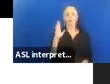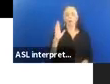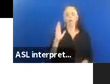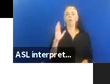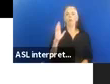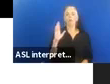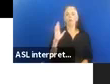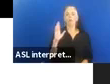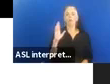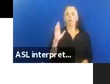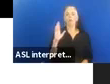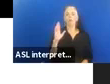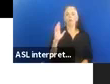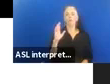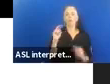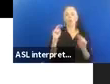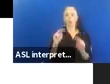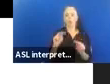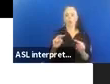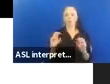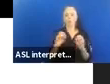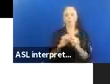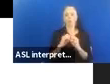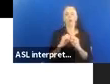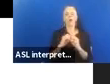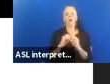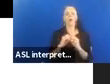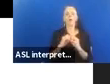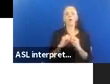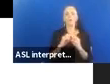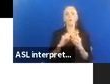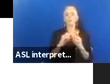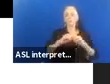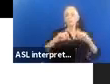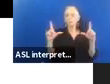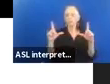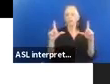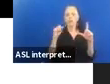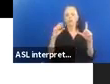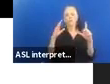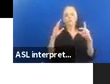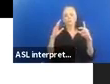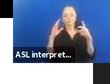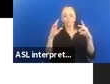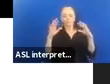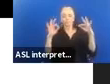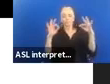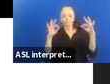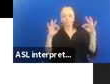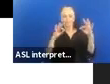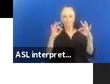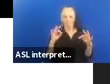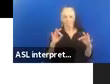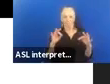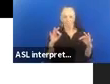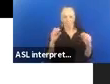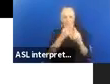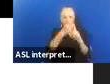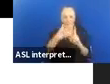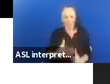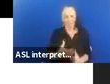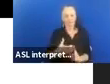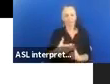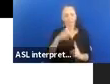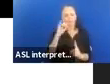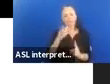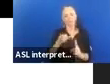current moment through this framing and walk through what this reinforcing feedback loop that creates